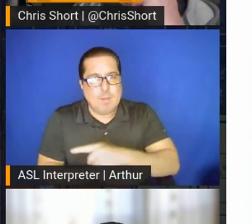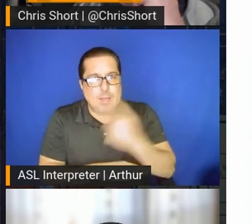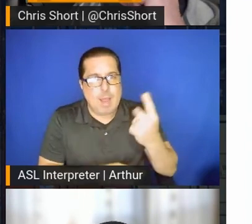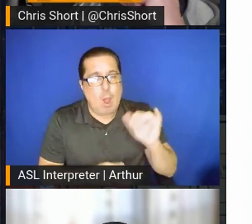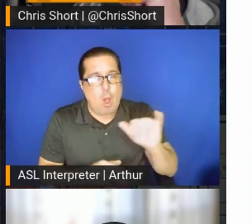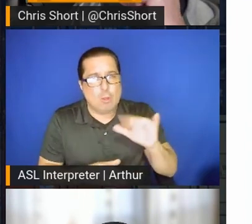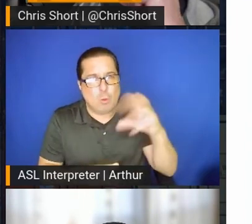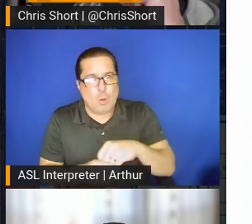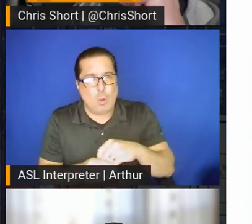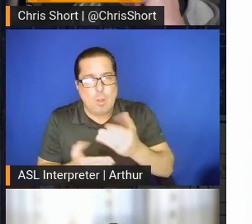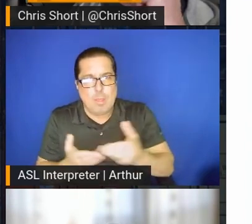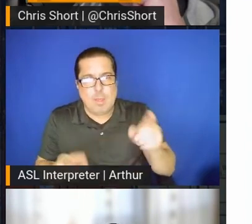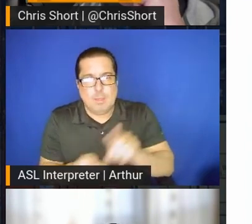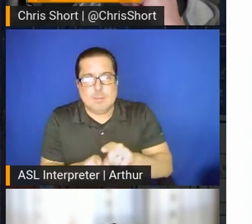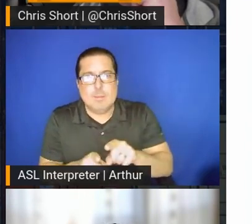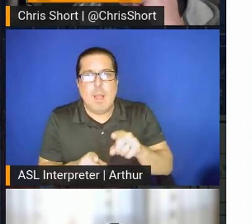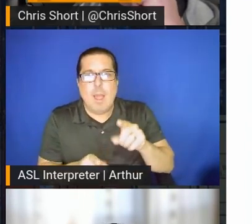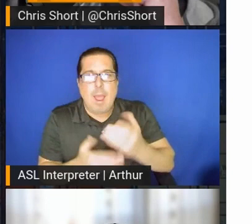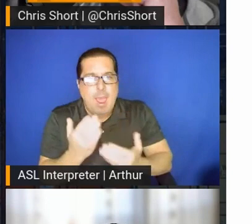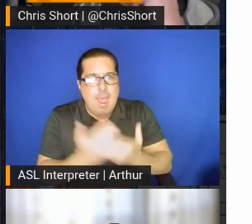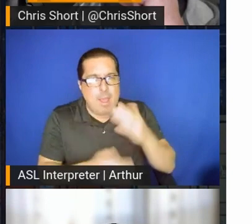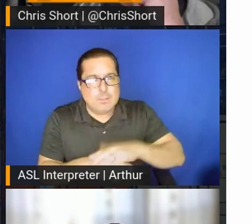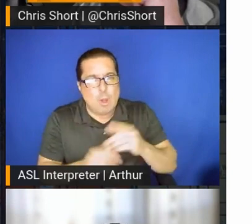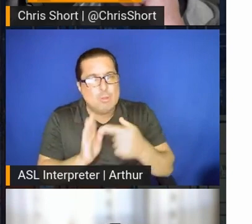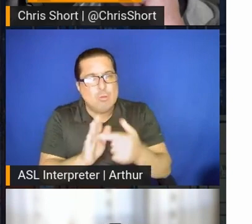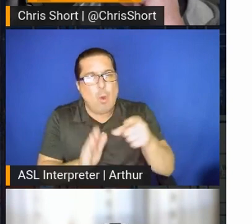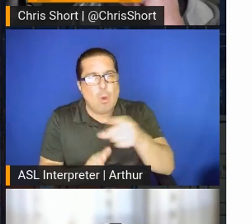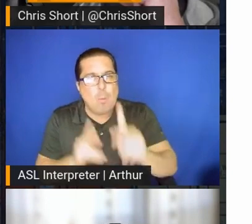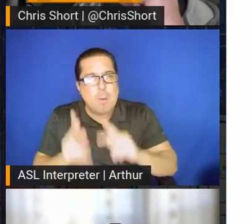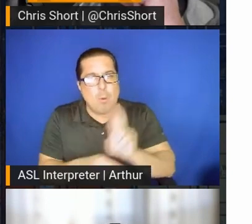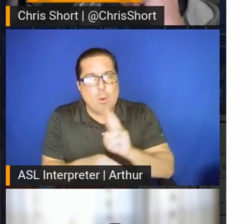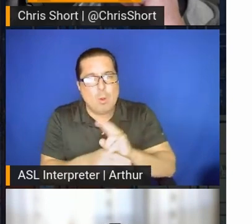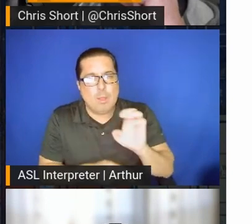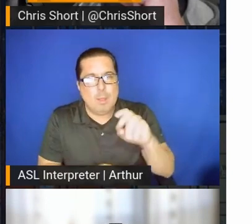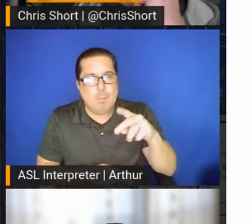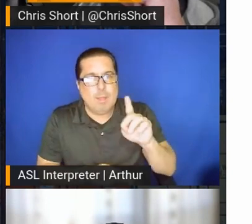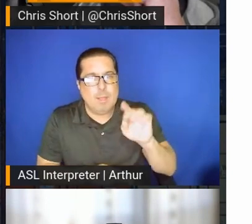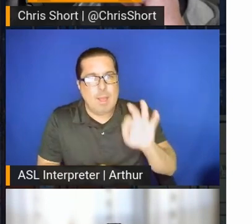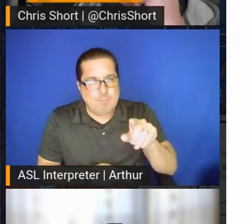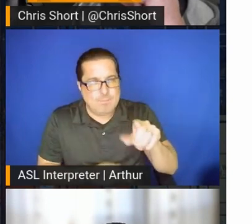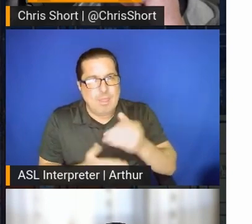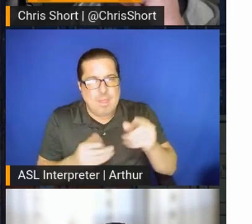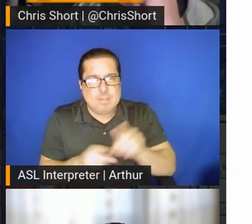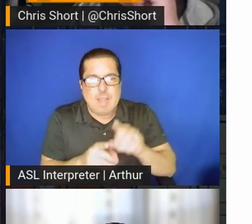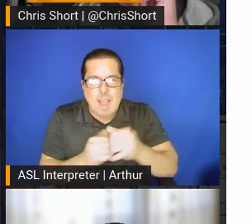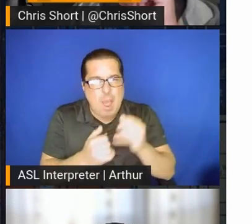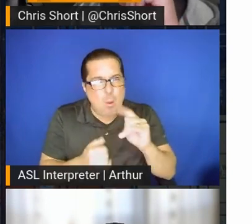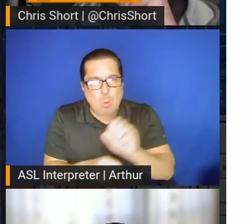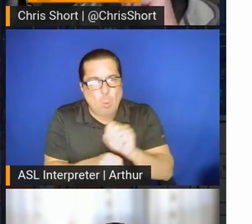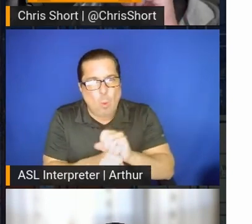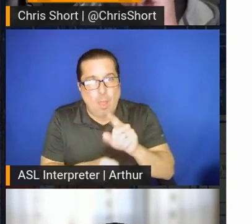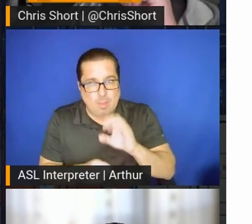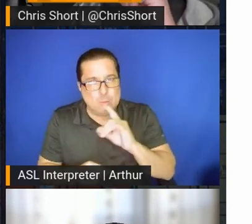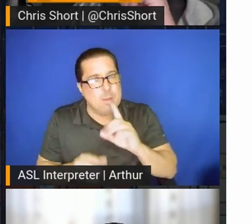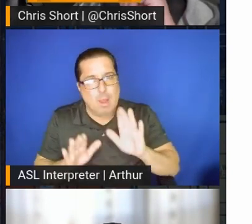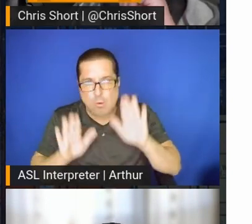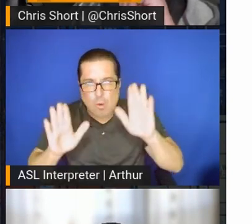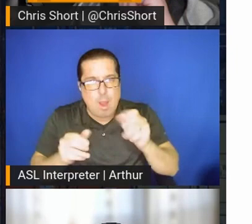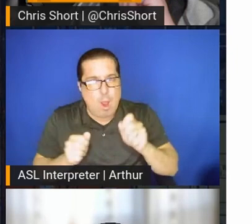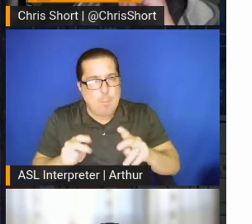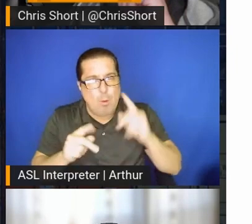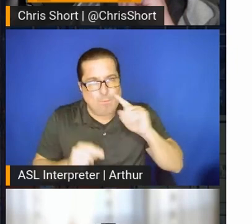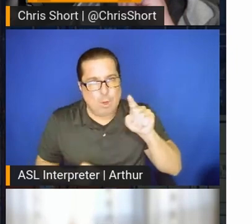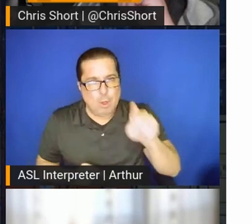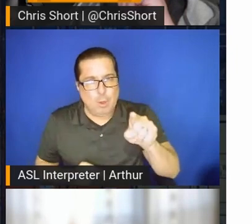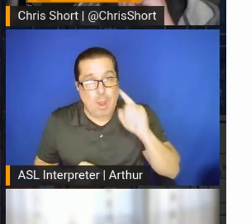things that are kind of more hands-on and like kind of show you like people using eBPF and those sorts of things and like how it works. And so this is actually going to be a great opportunity for you, if